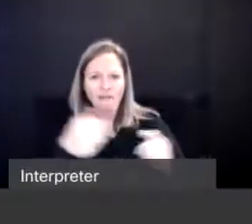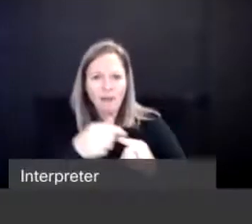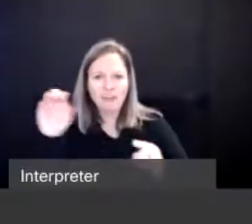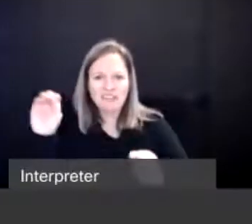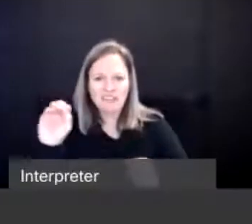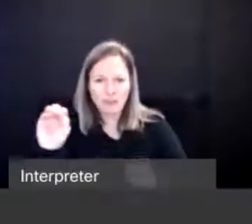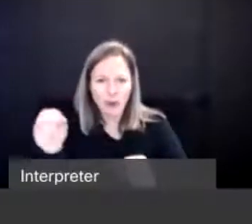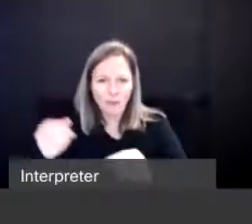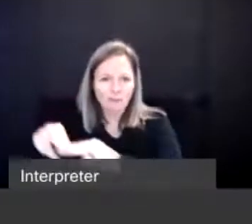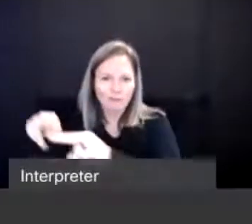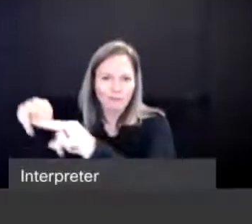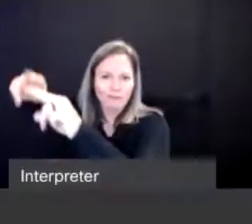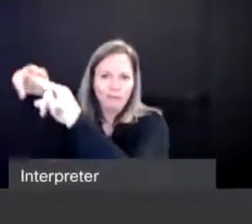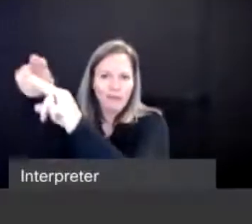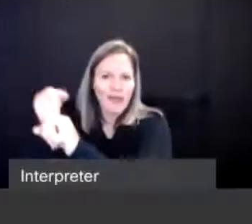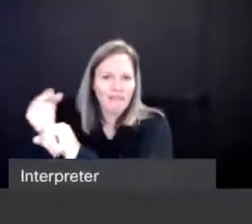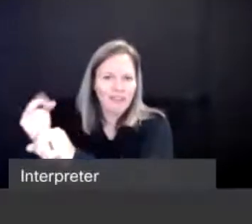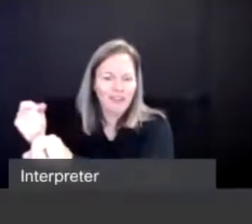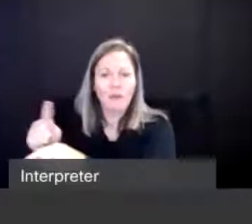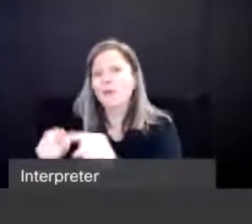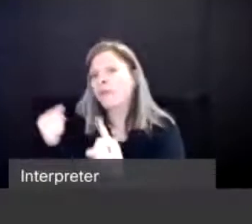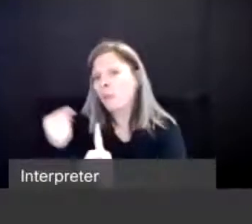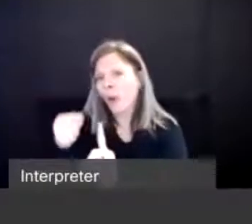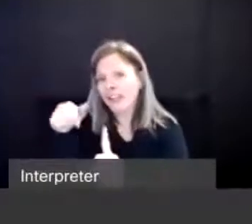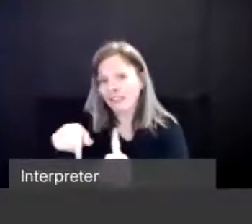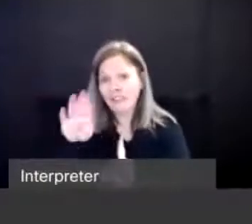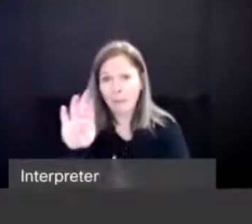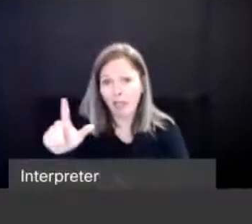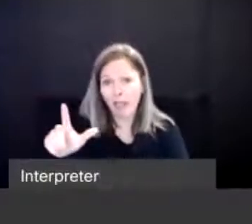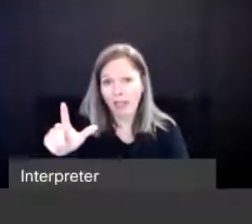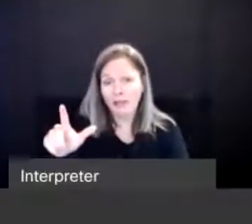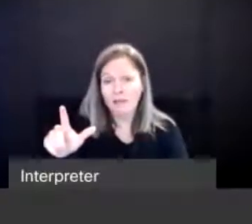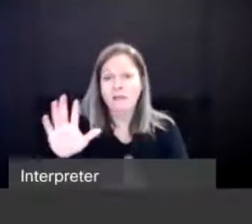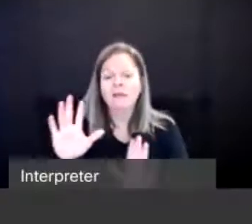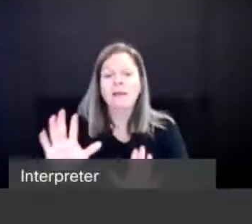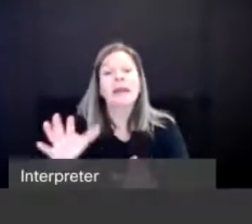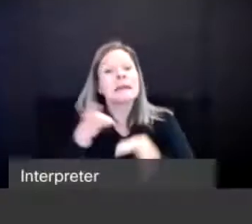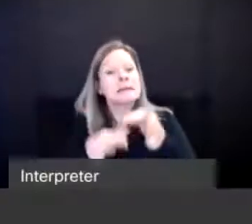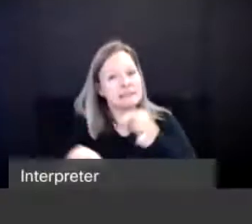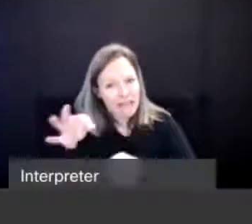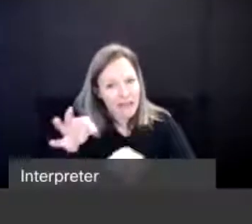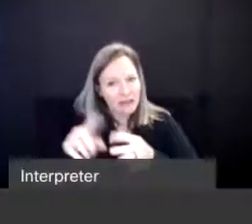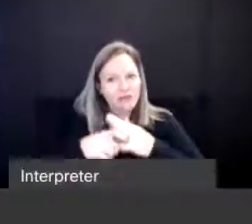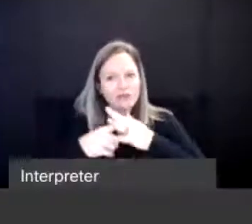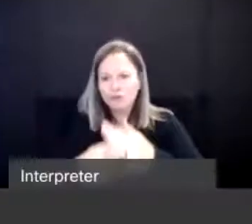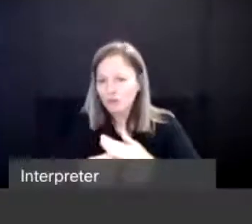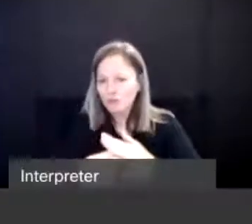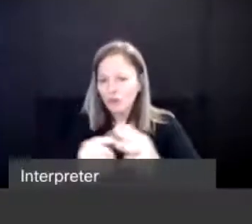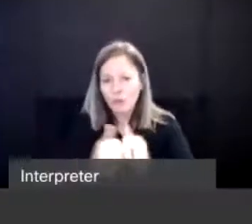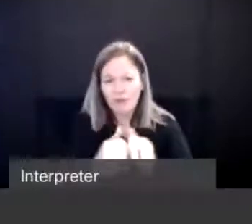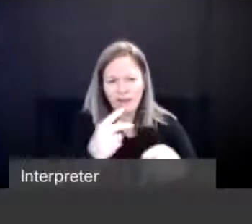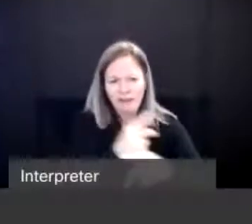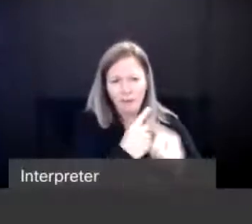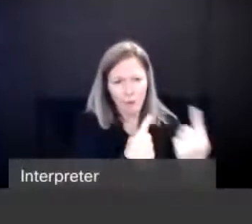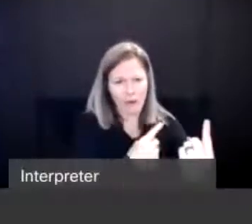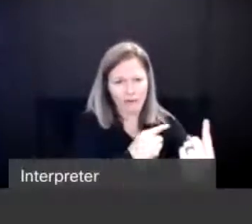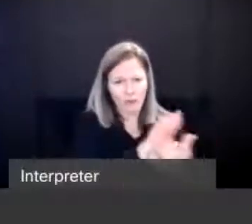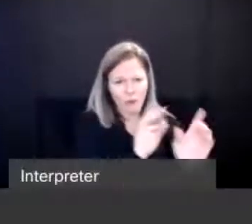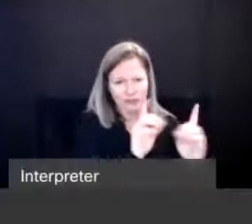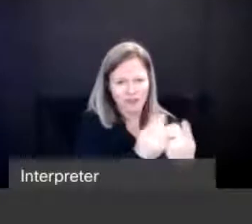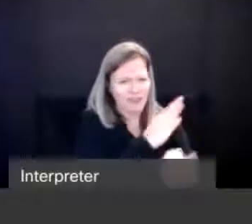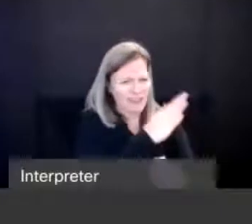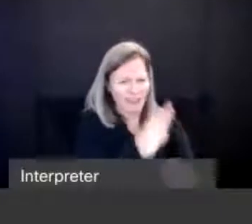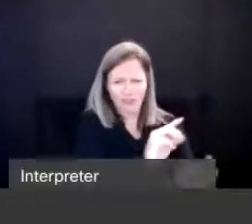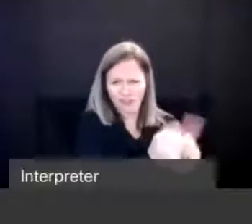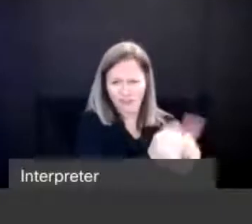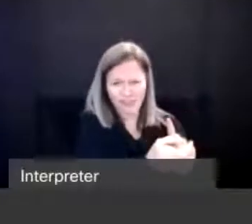of this bill is to say, instead of starting the calculation at a district that never moves, we're going to